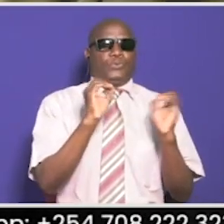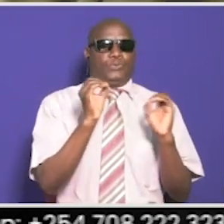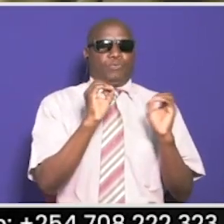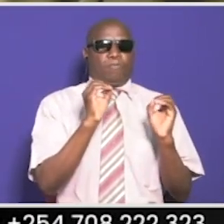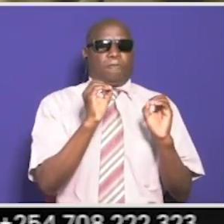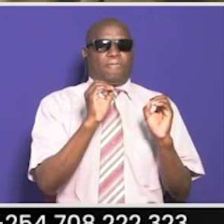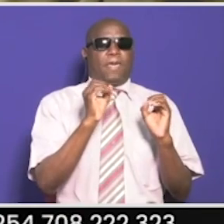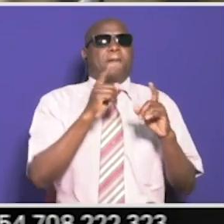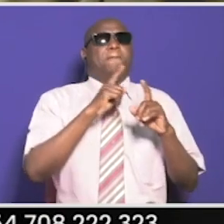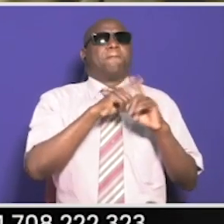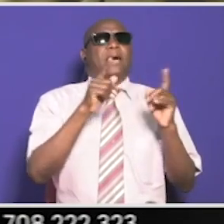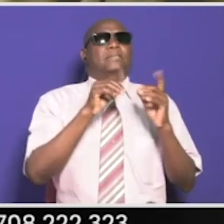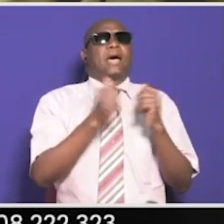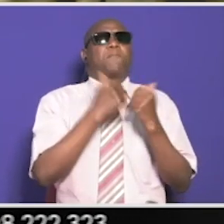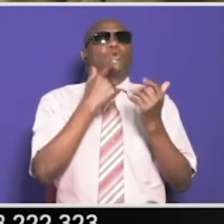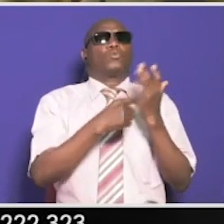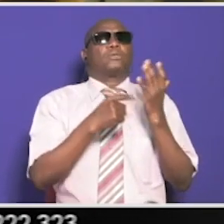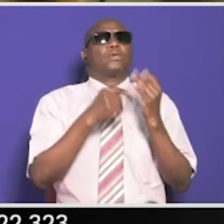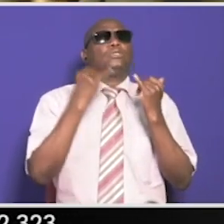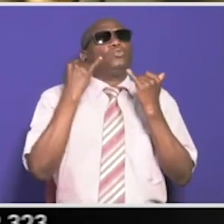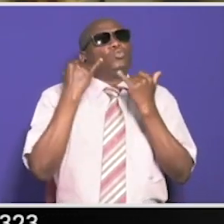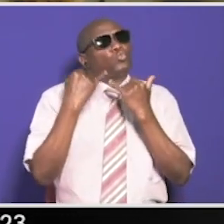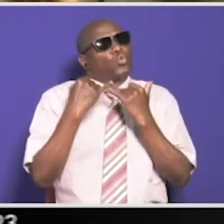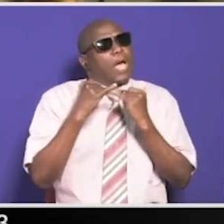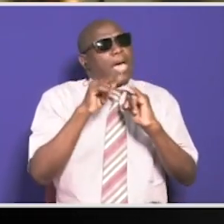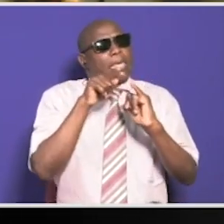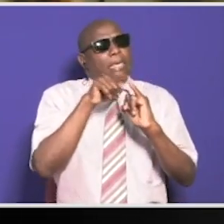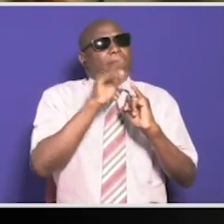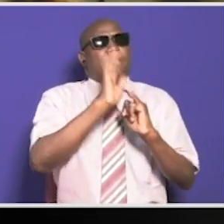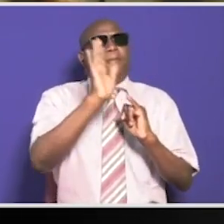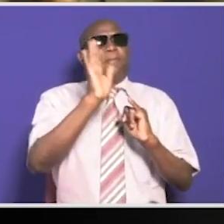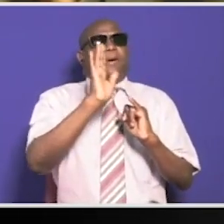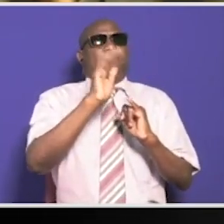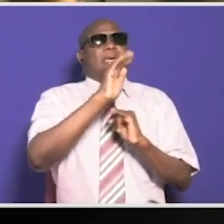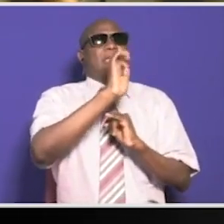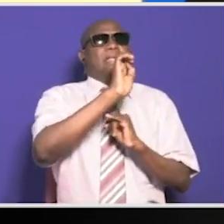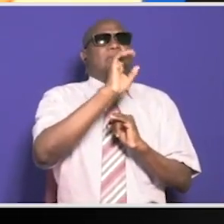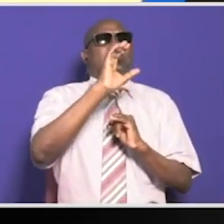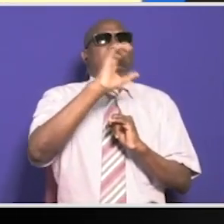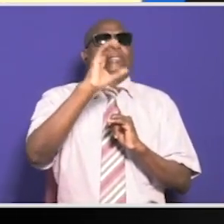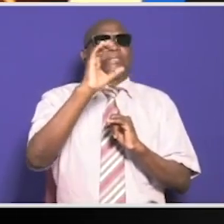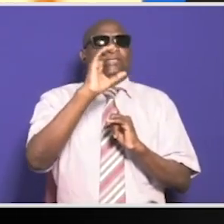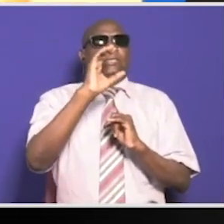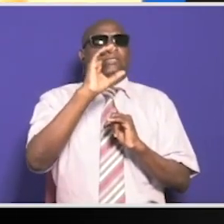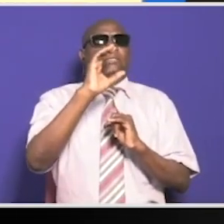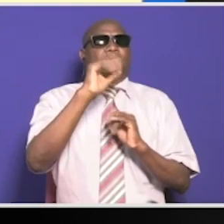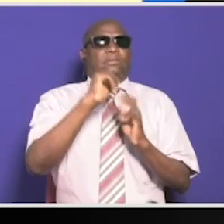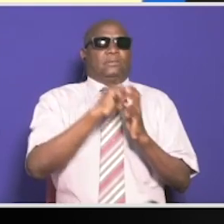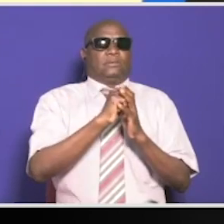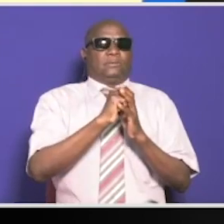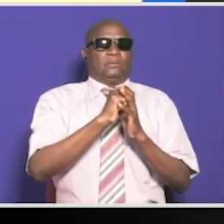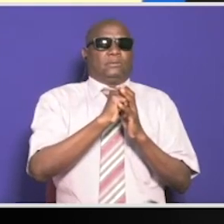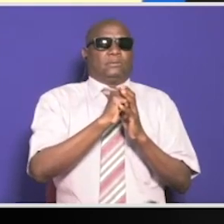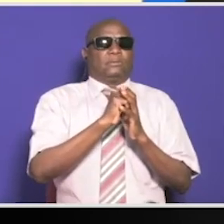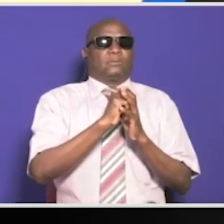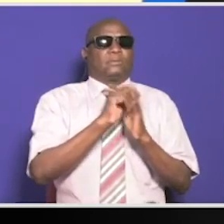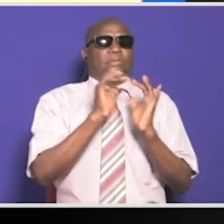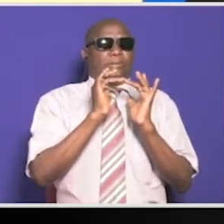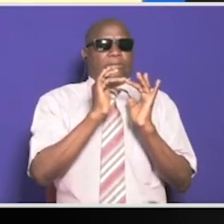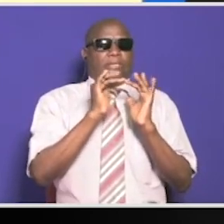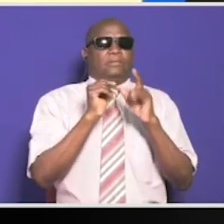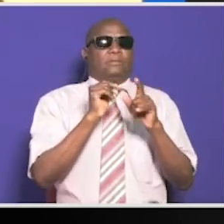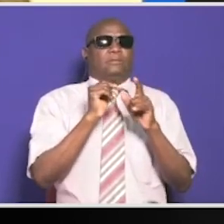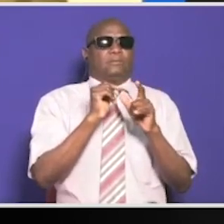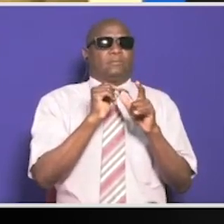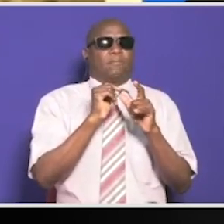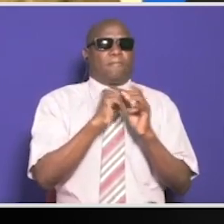an attempted attack on the e-citizen platform, among other platforms, including but not limited to those held in the